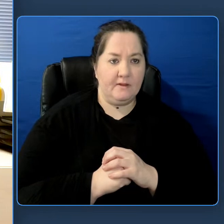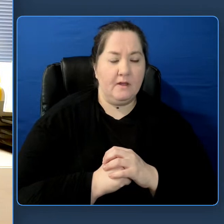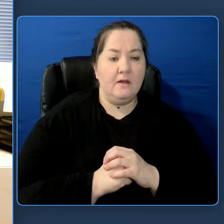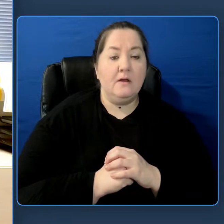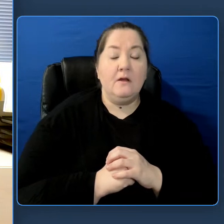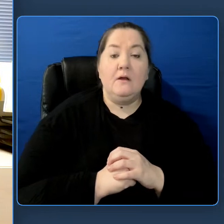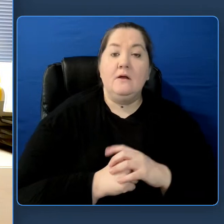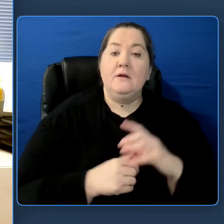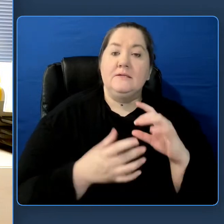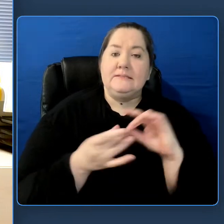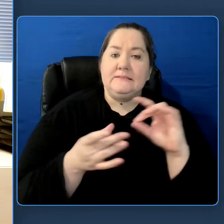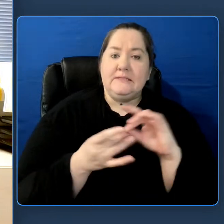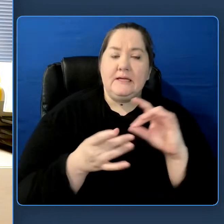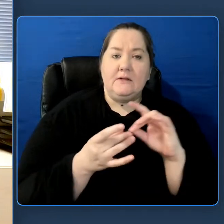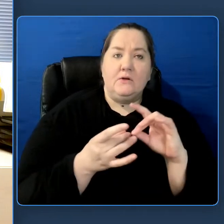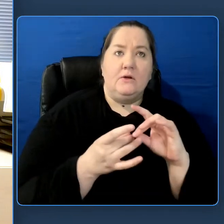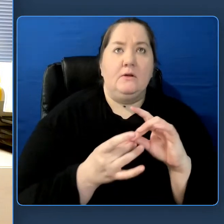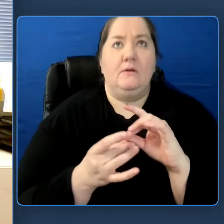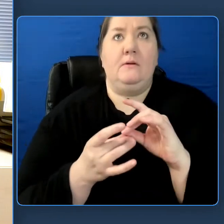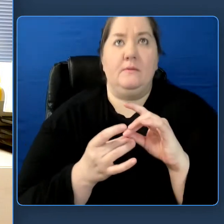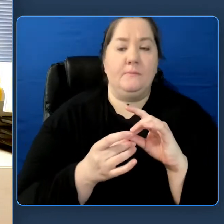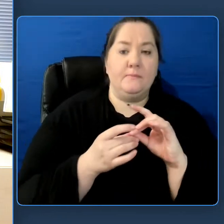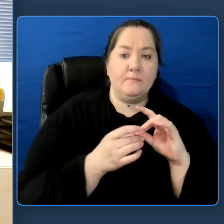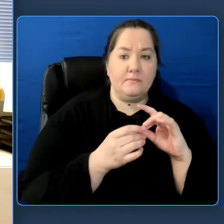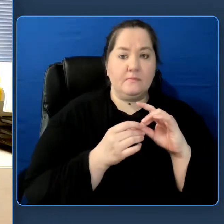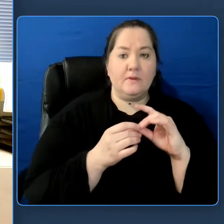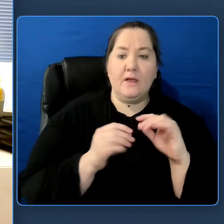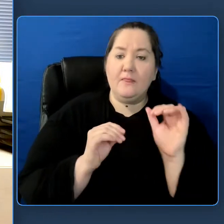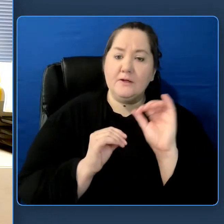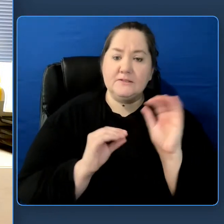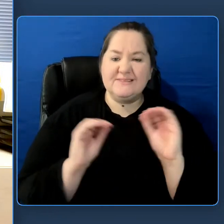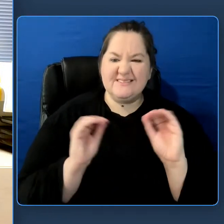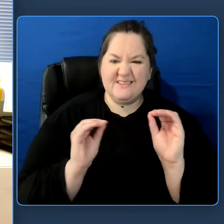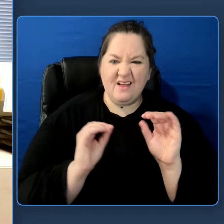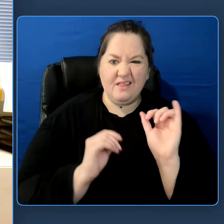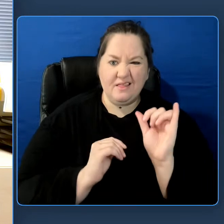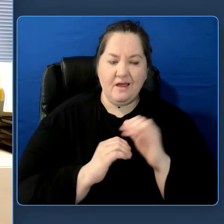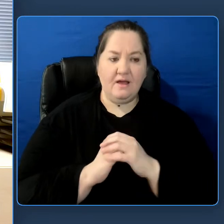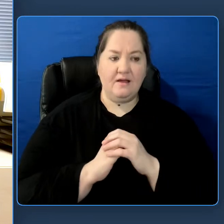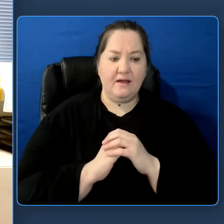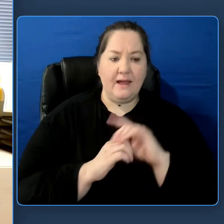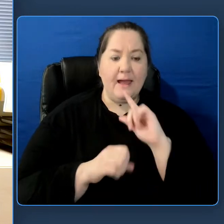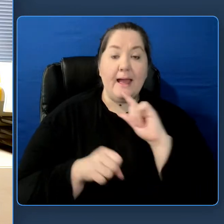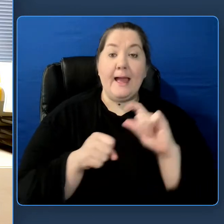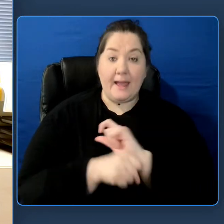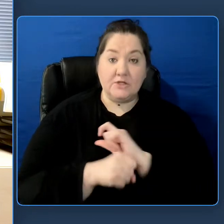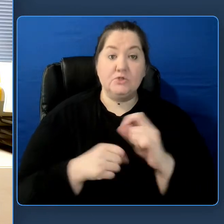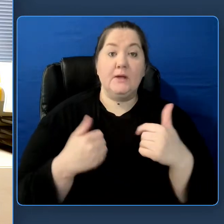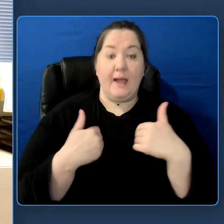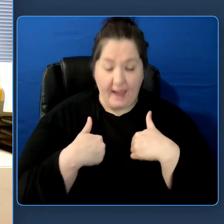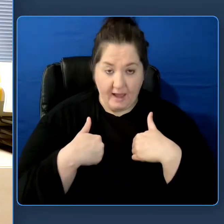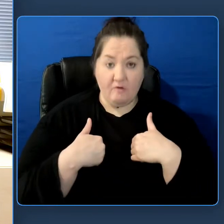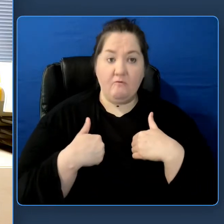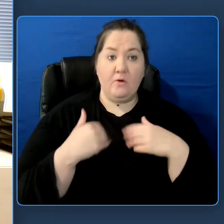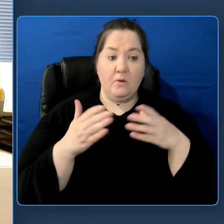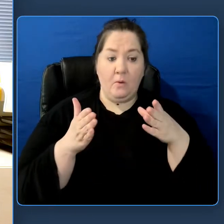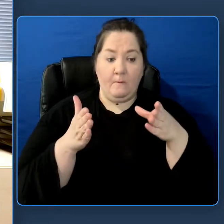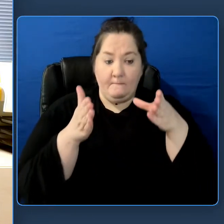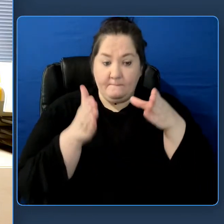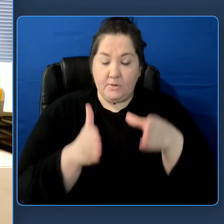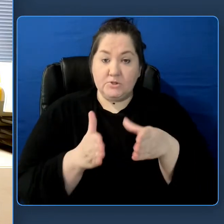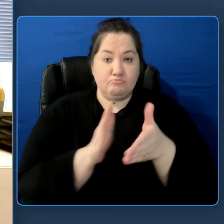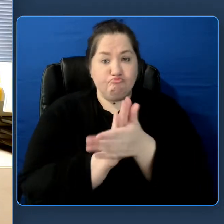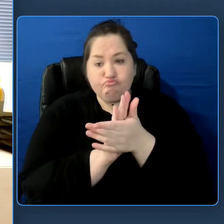a saying in a lot of the people that I talk to that there's nothing like actually having a person